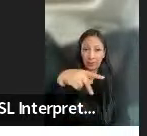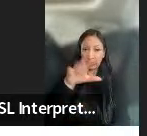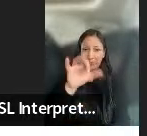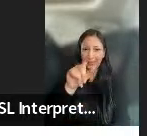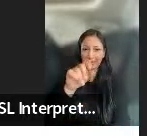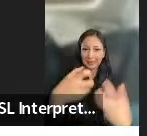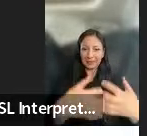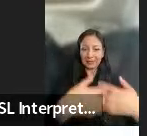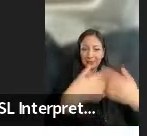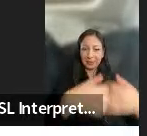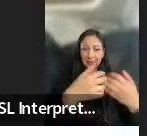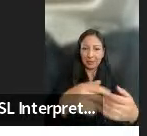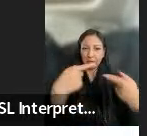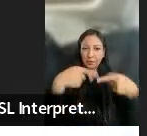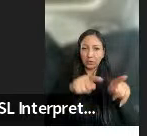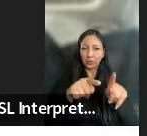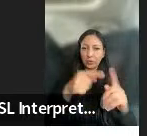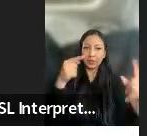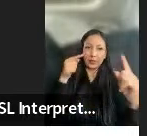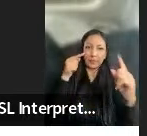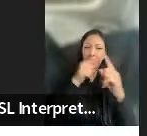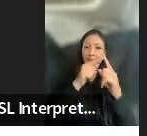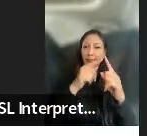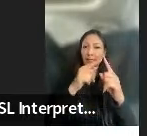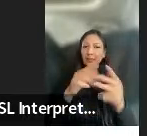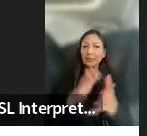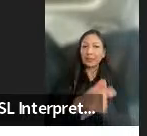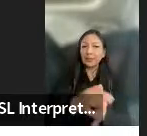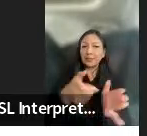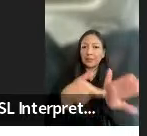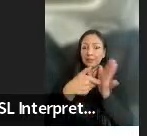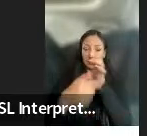on during peak demand events will